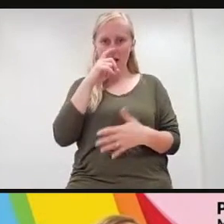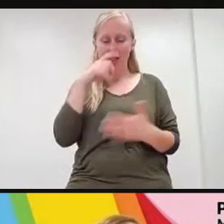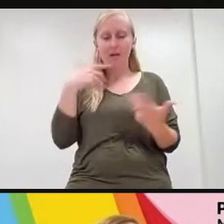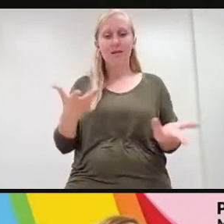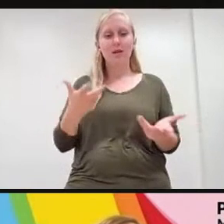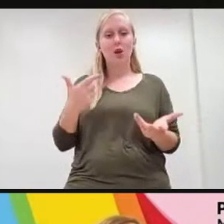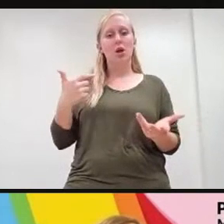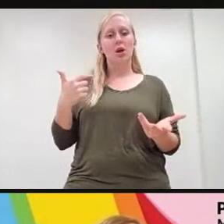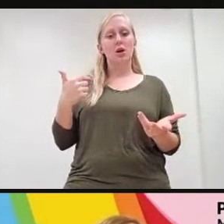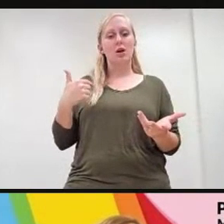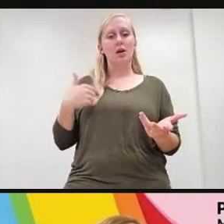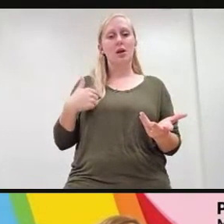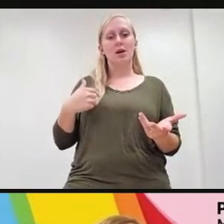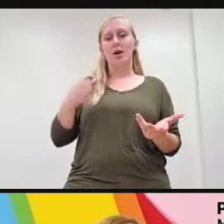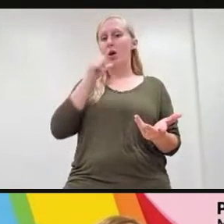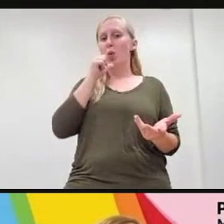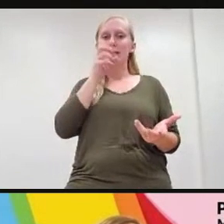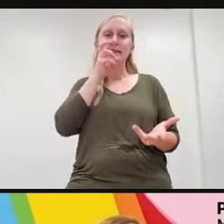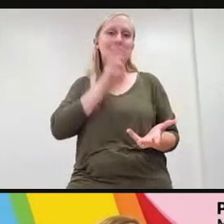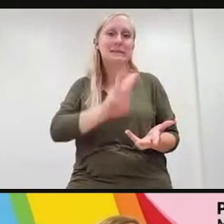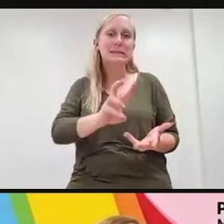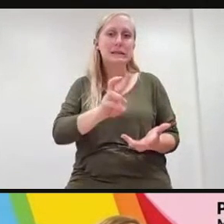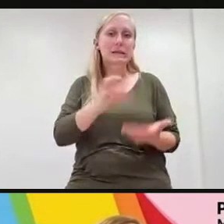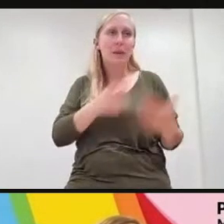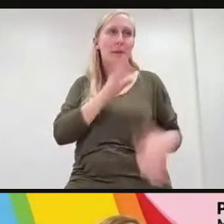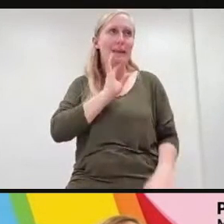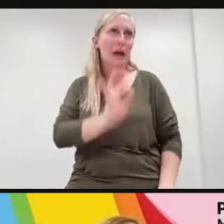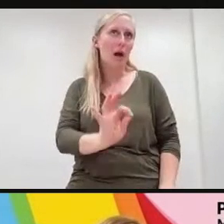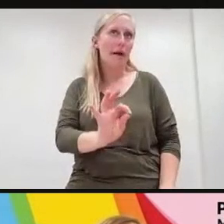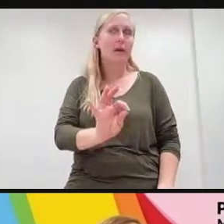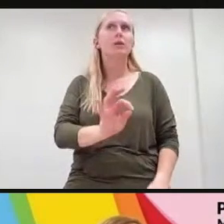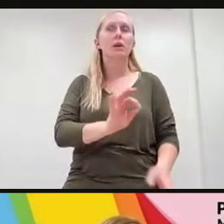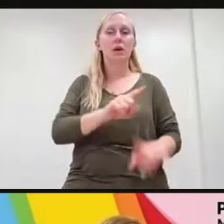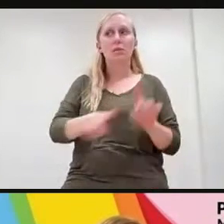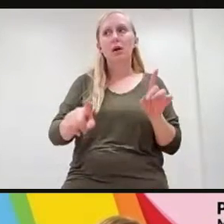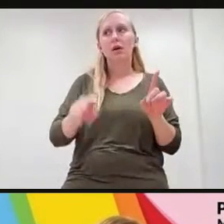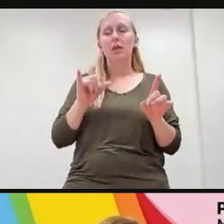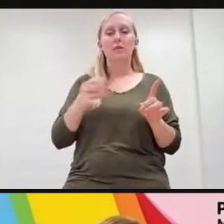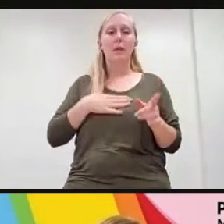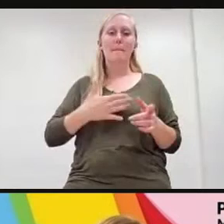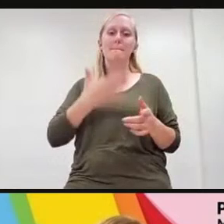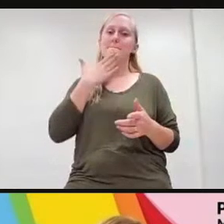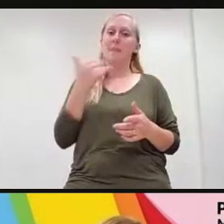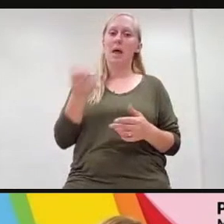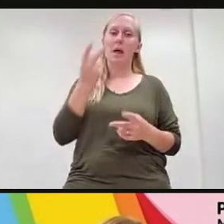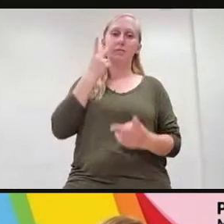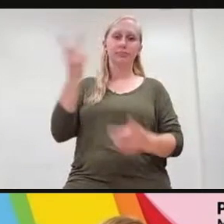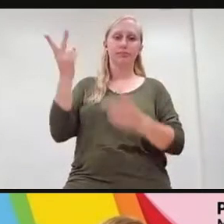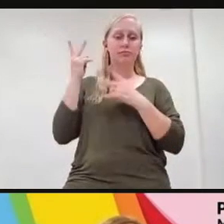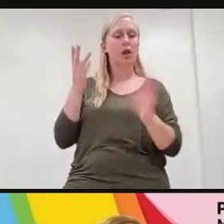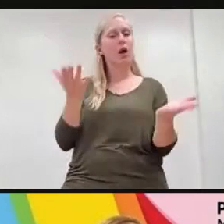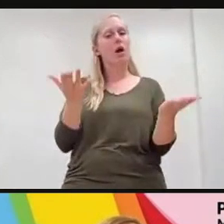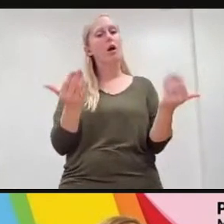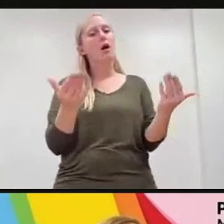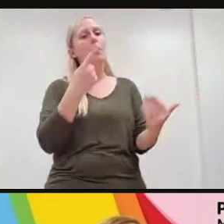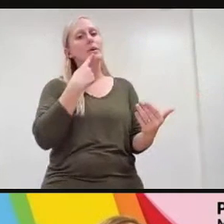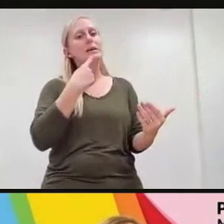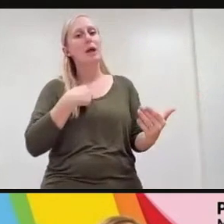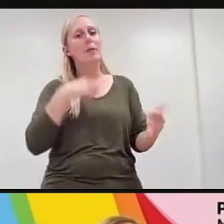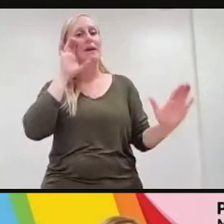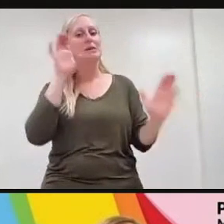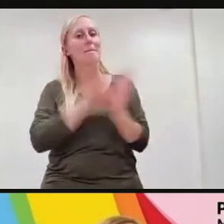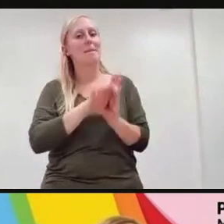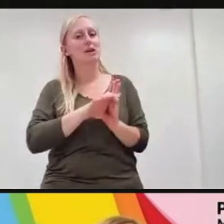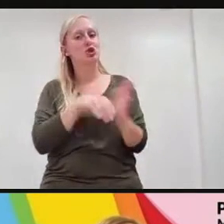that, I wasn't 6, I was probably more like 9. But anyway, that's one of my best memories. Marty, please tell me that there's